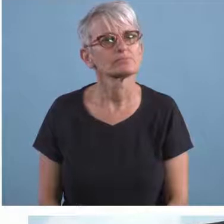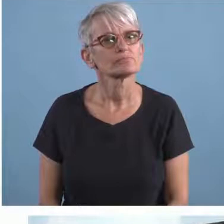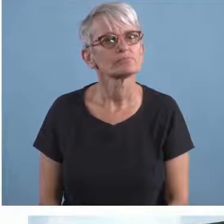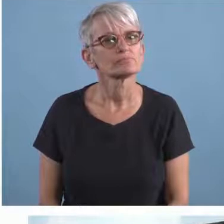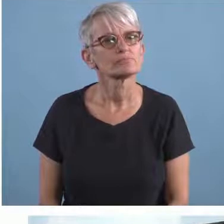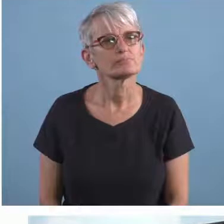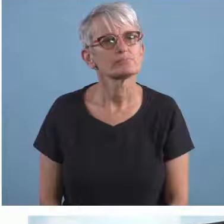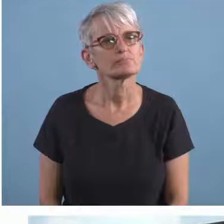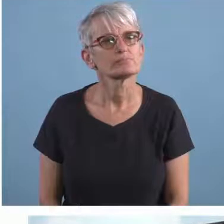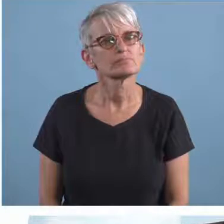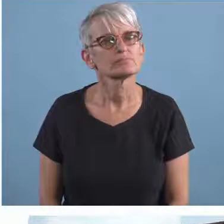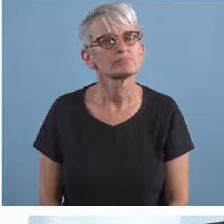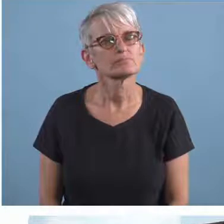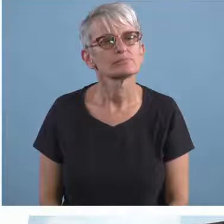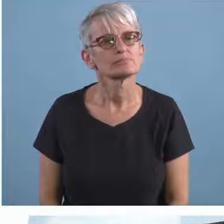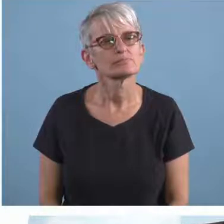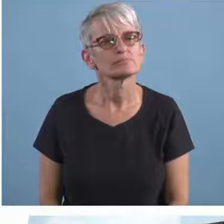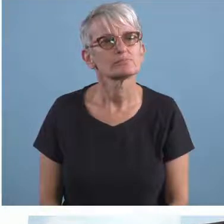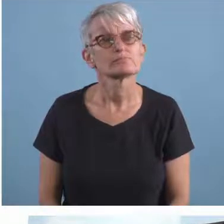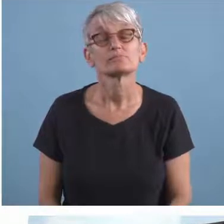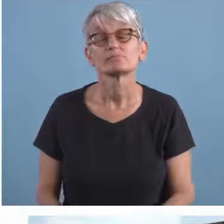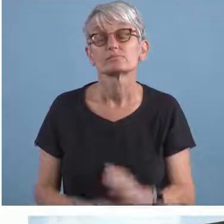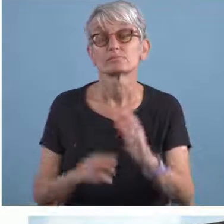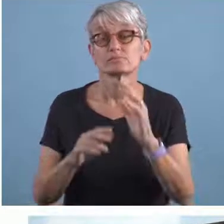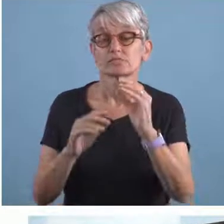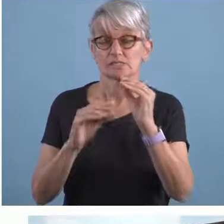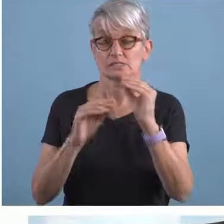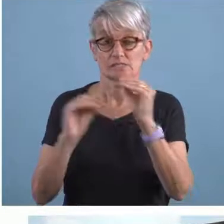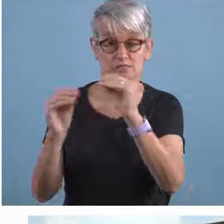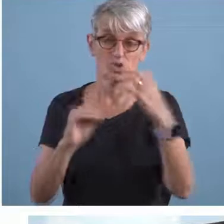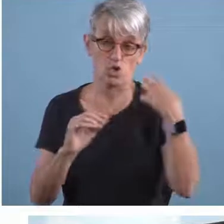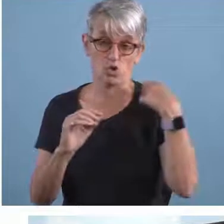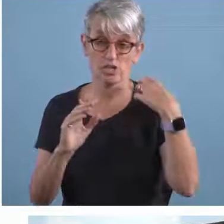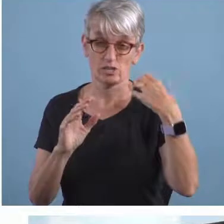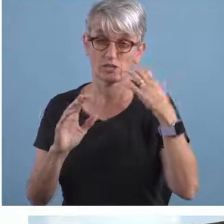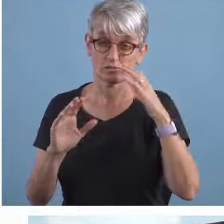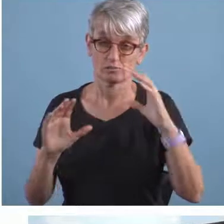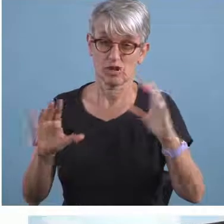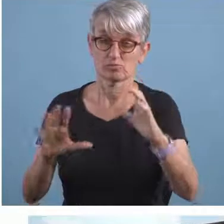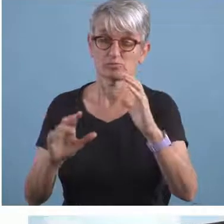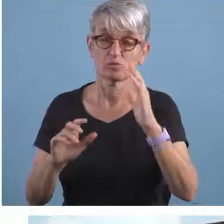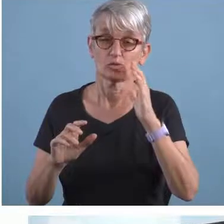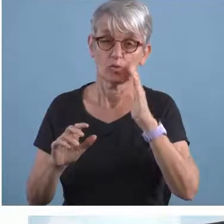There is no doubt that use of coaching practices increases with